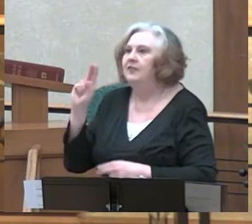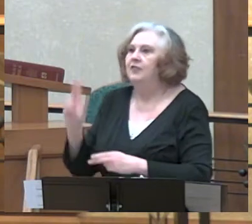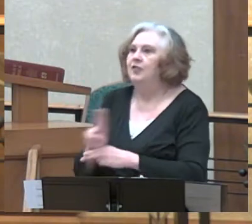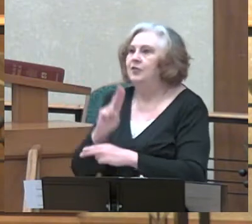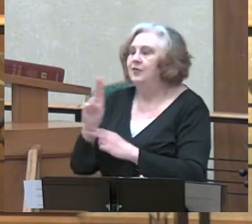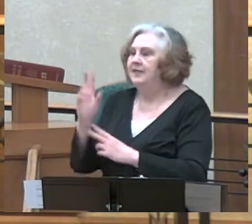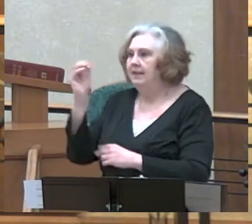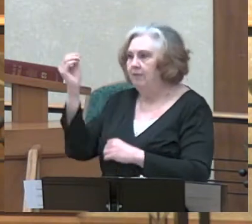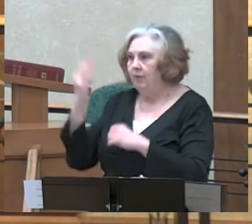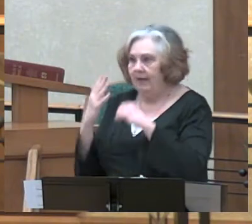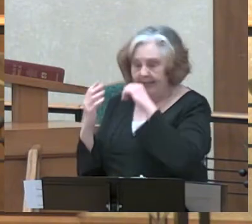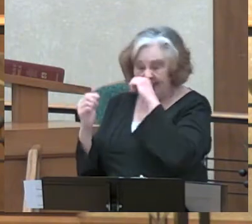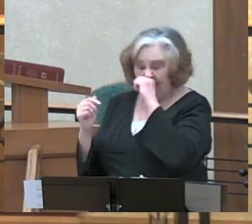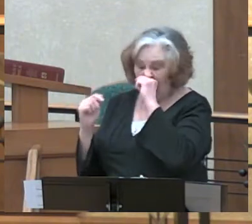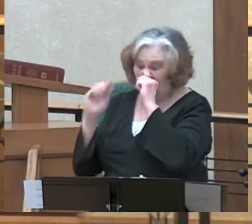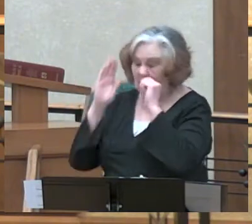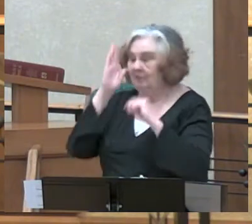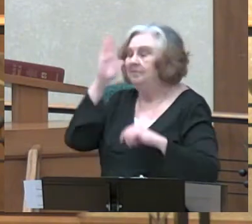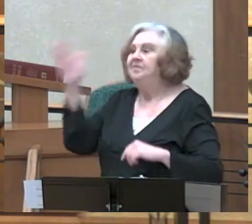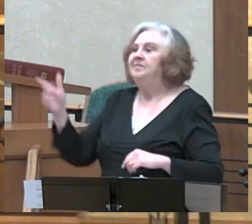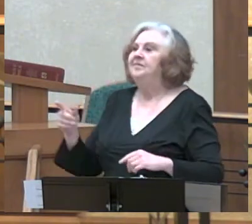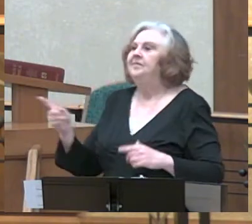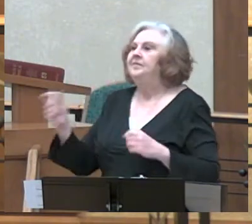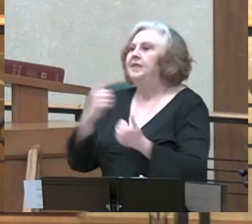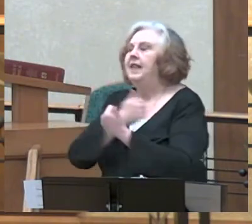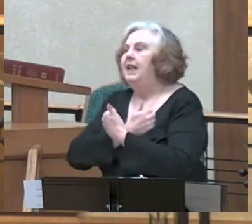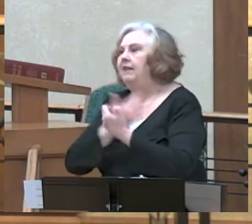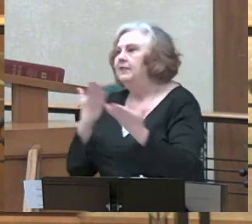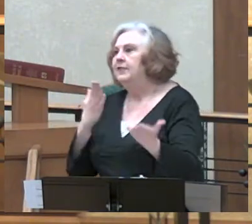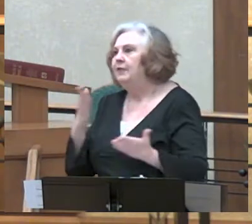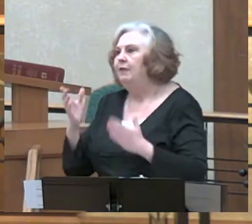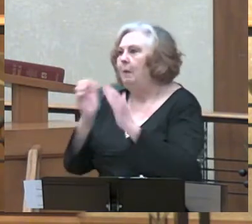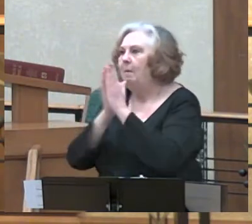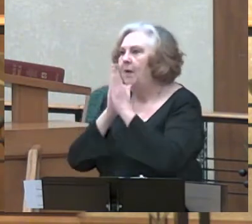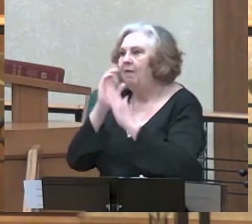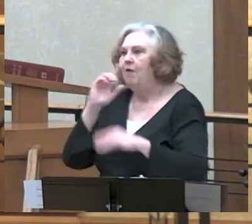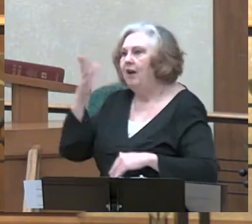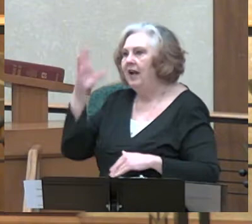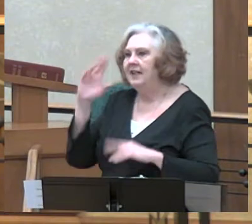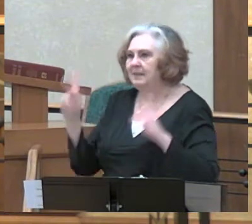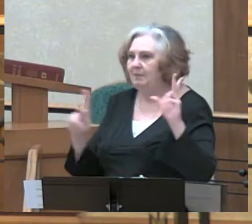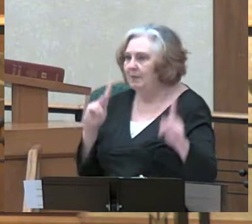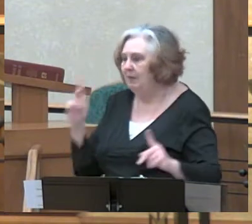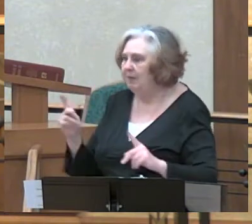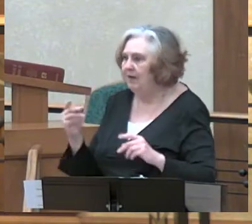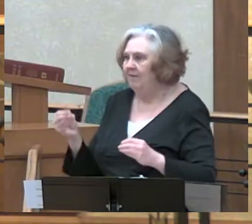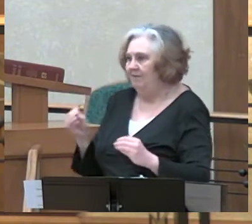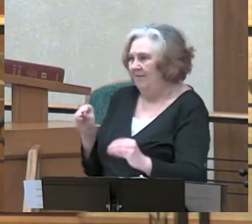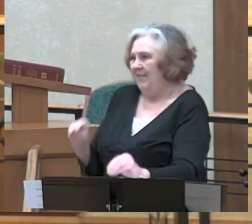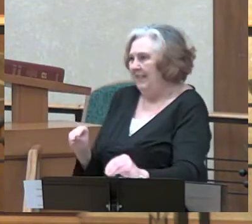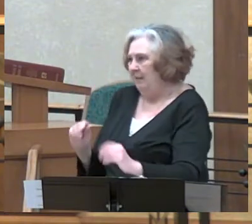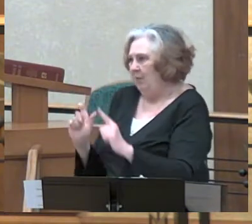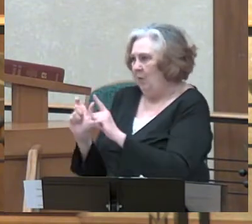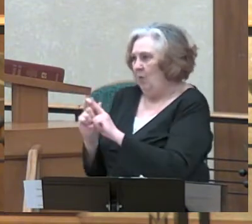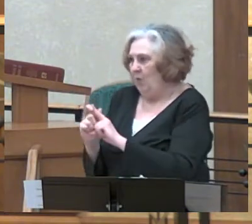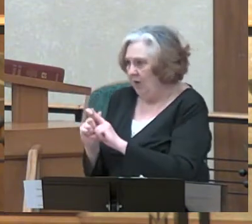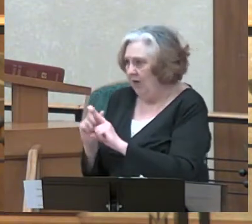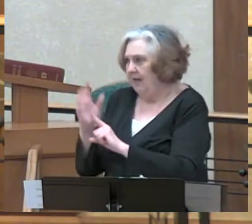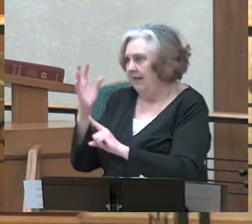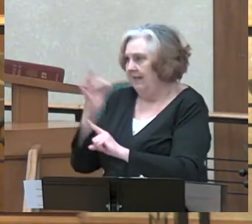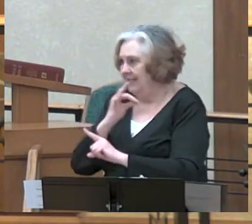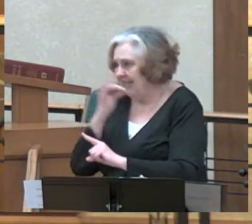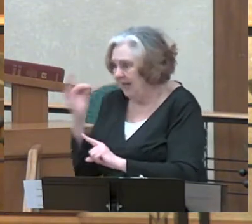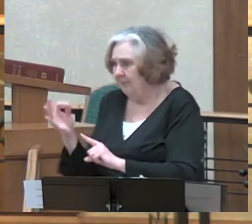grace? Will you love, serve, and pray for God's people, nourish them with the word and the sacraments, and lead them by your